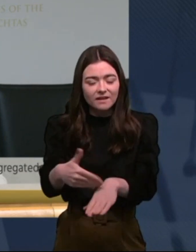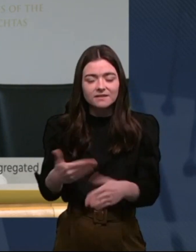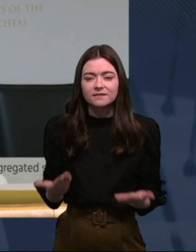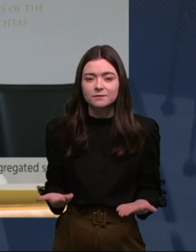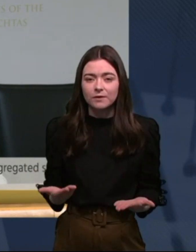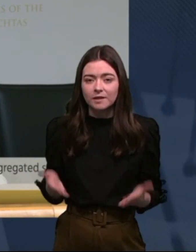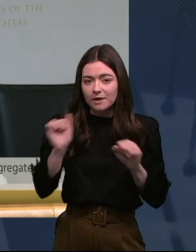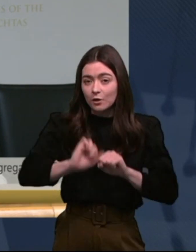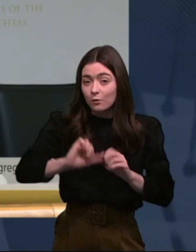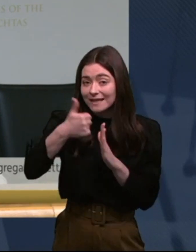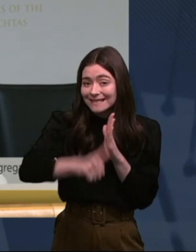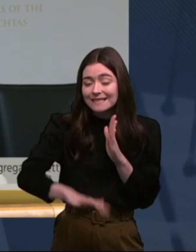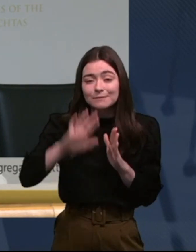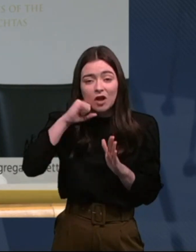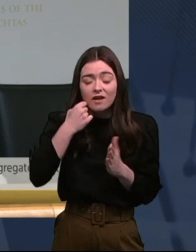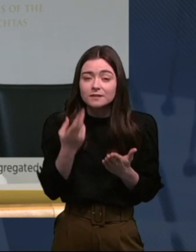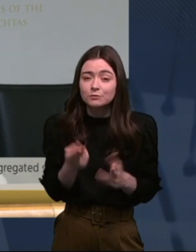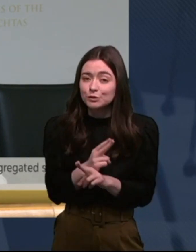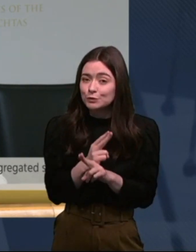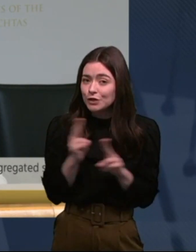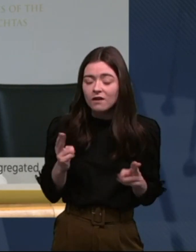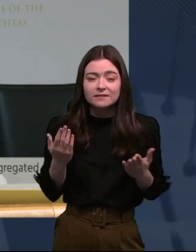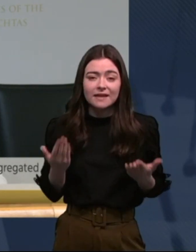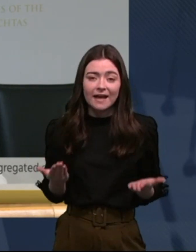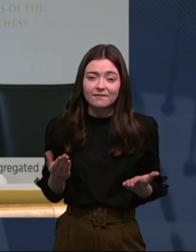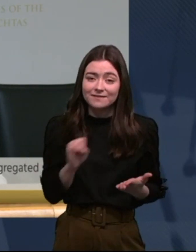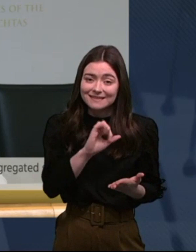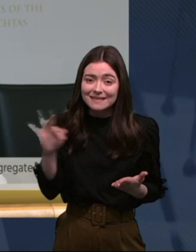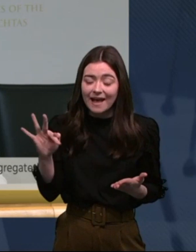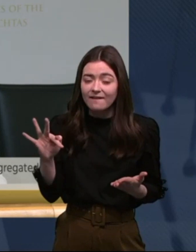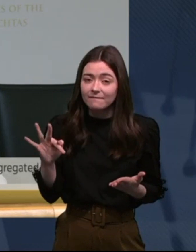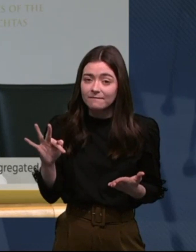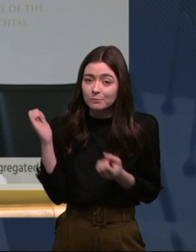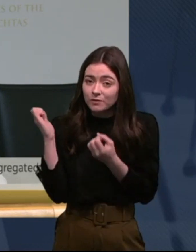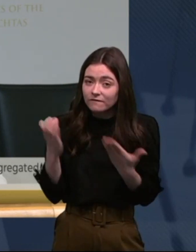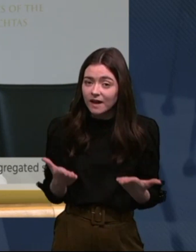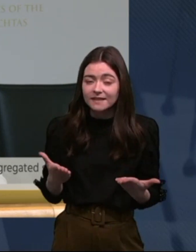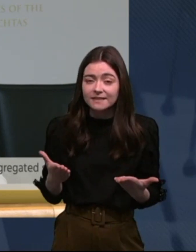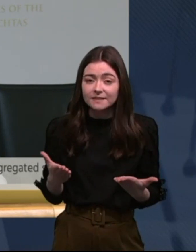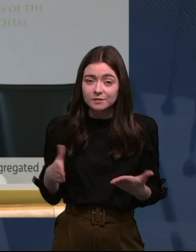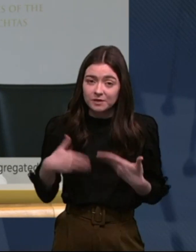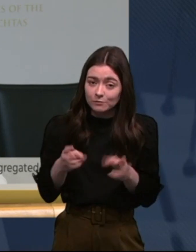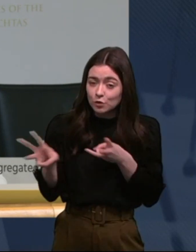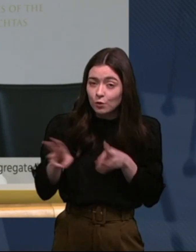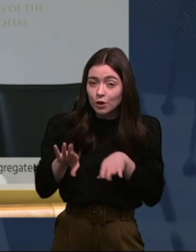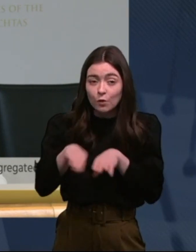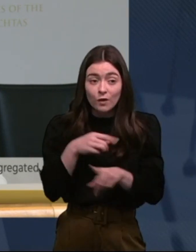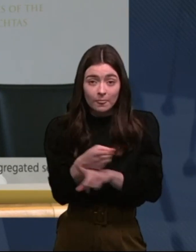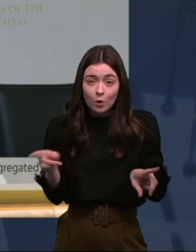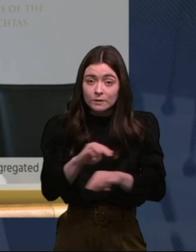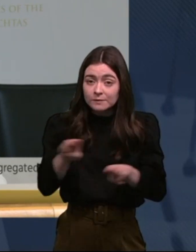by our waiting list, because we simply don't have the staff hours to be able to put boots on the ground to find